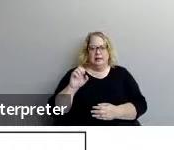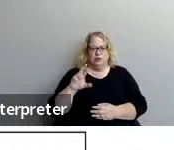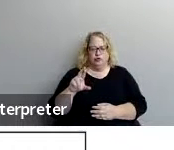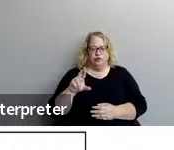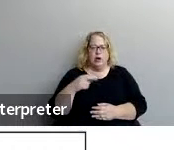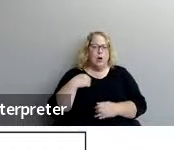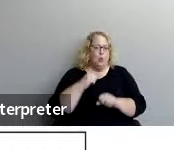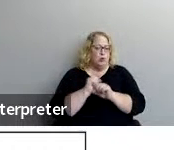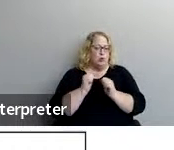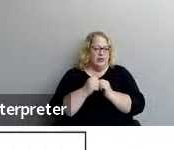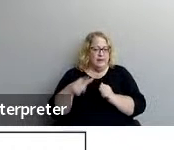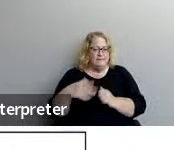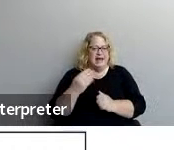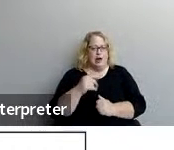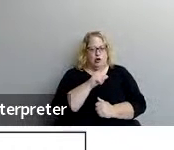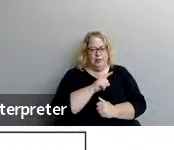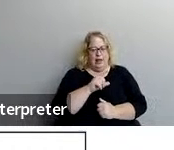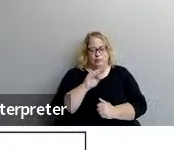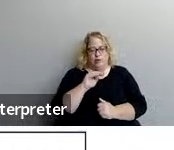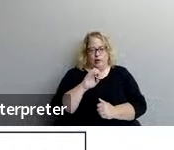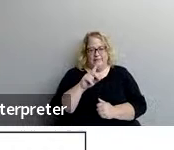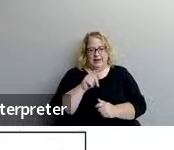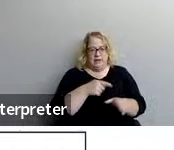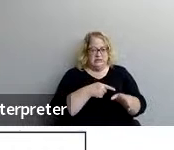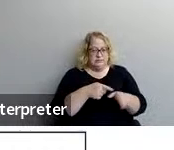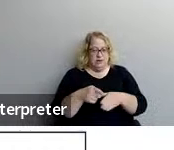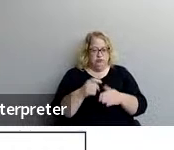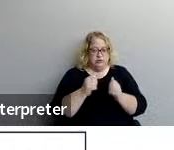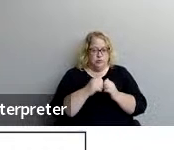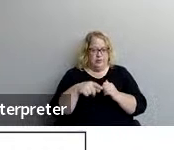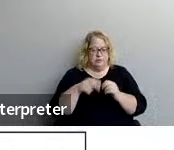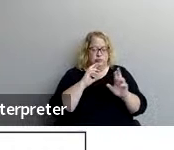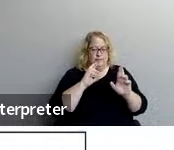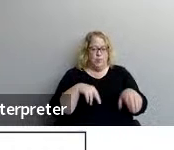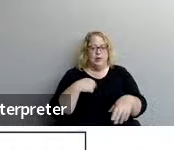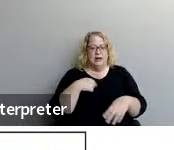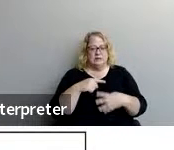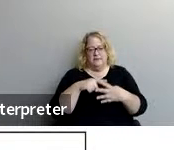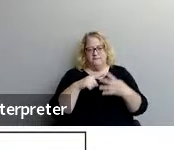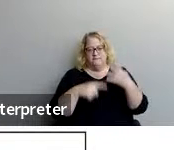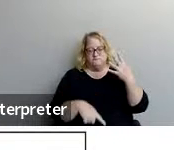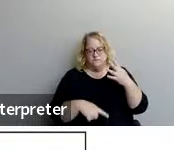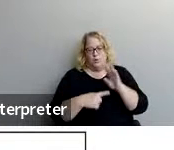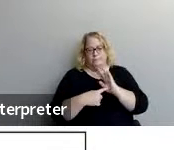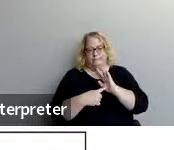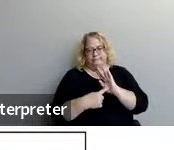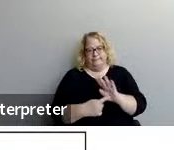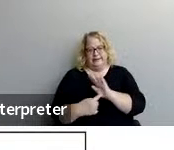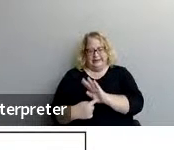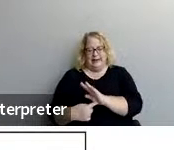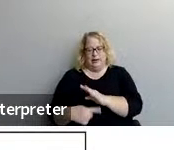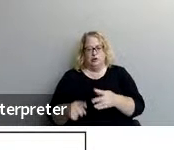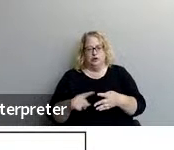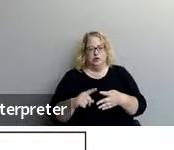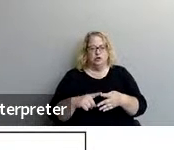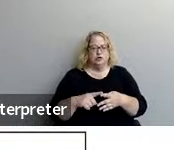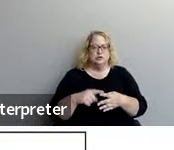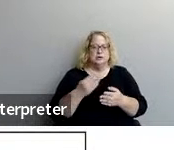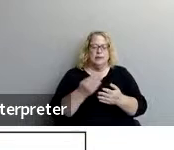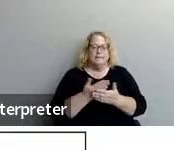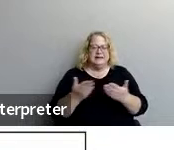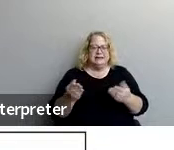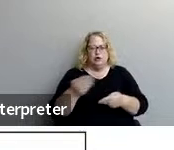with him as well as our library media specialists on this report. So it has 4 distinct indicators, including